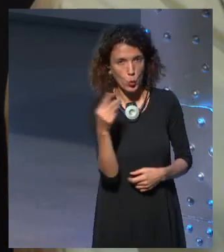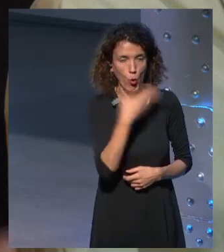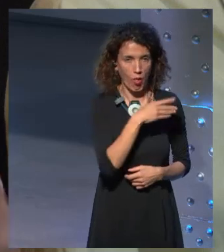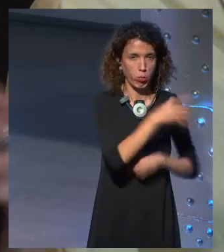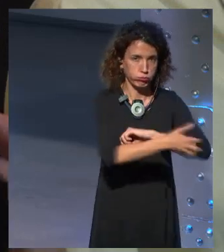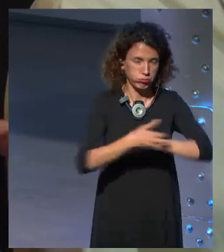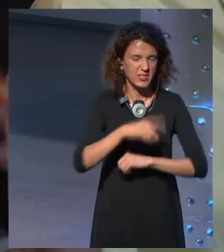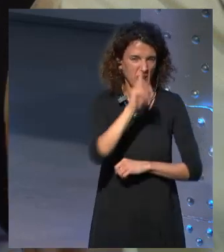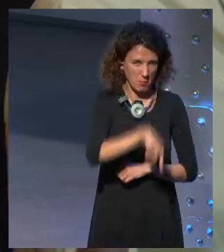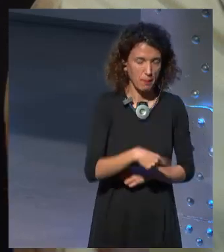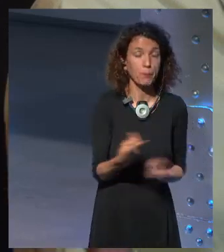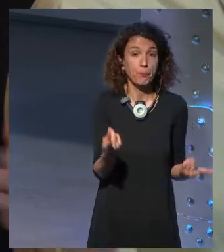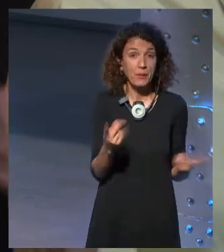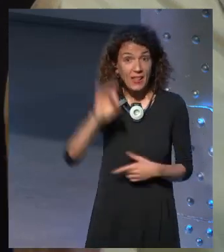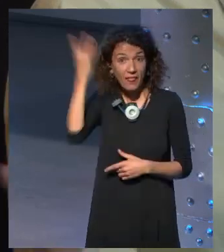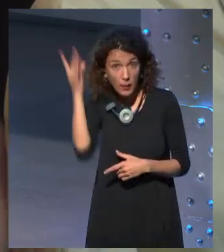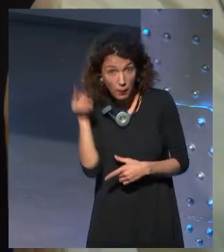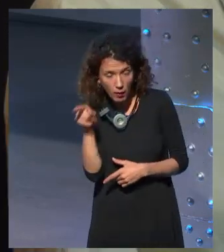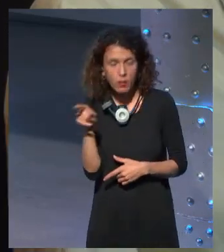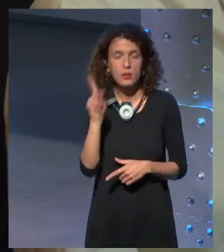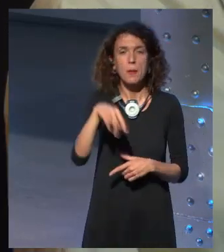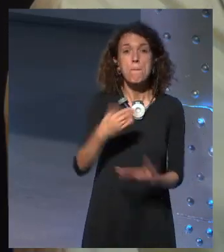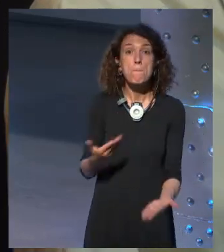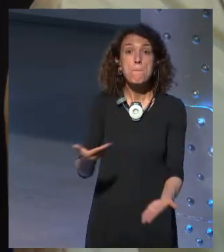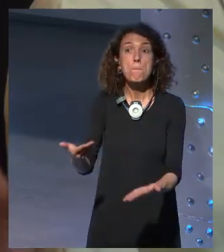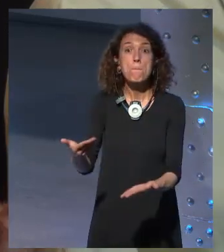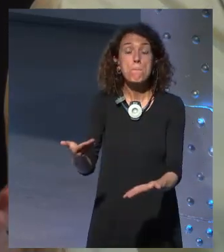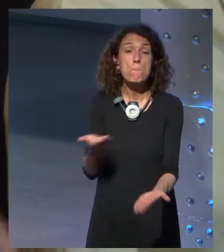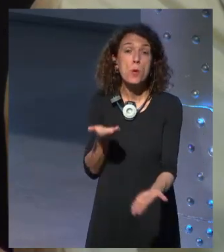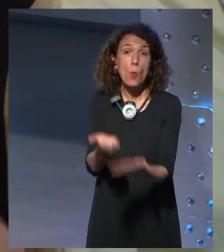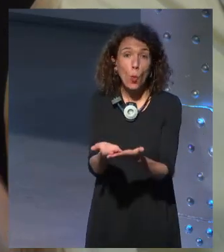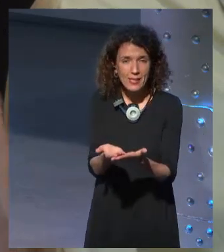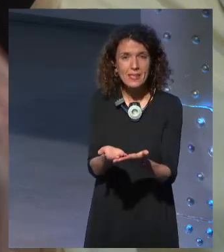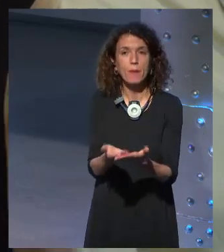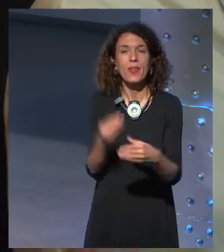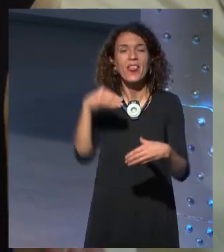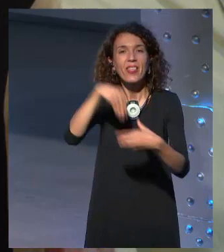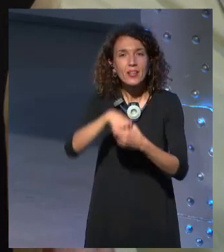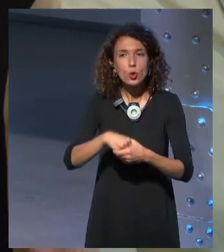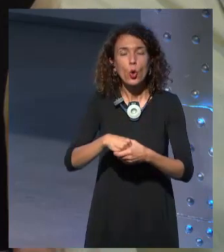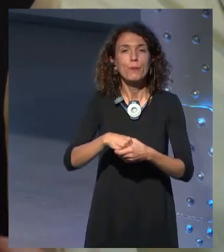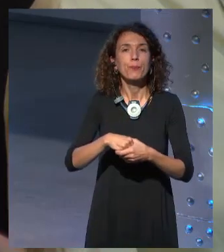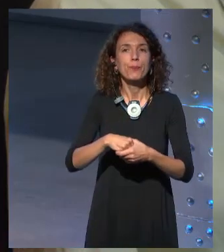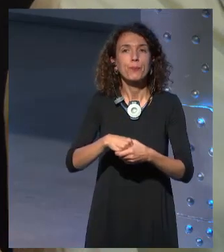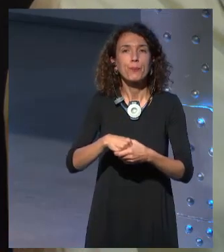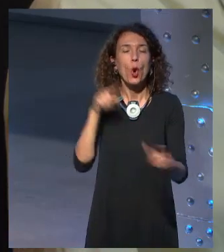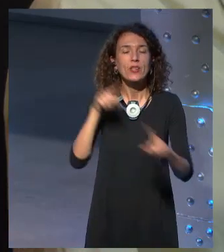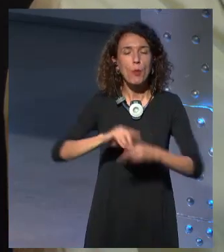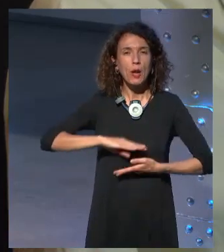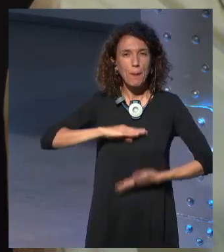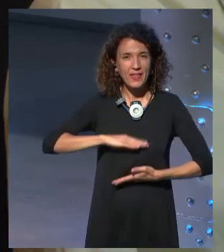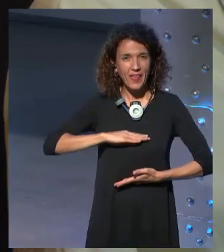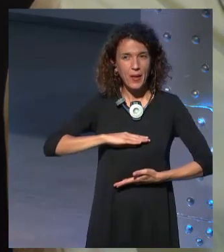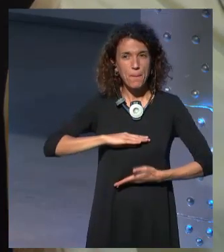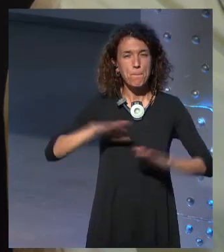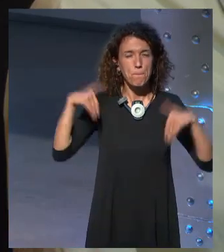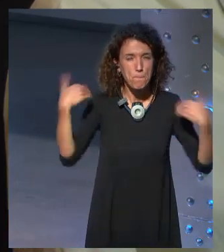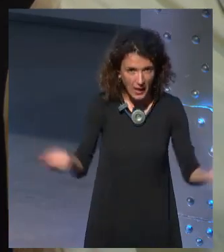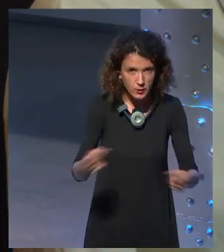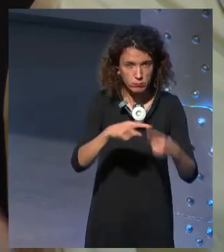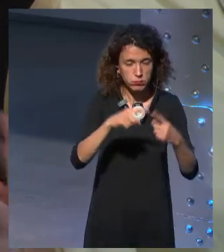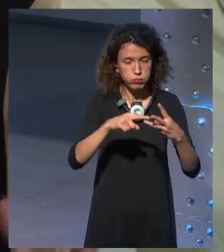that precisely that this initiative or the proposal that you are presenting goes hand in hand with the